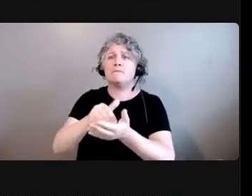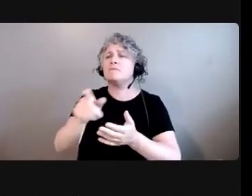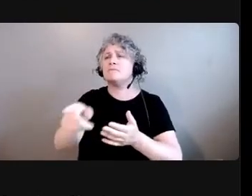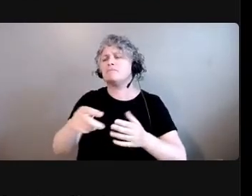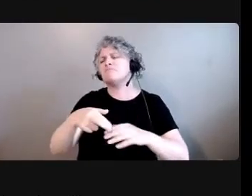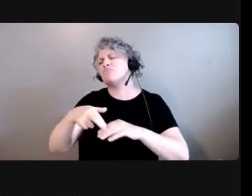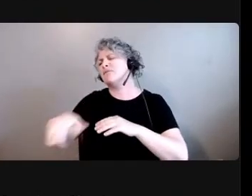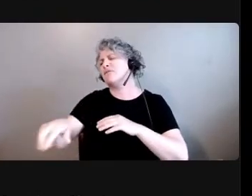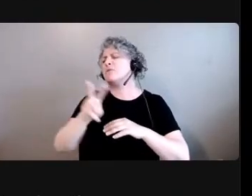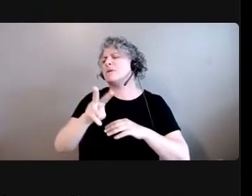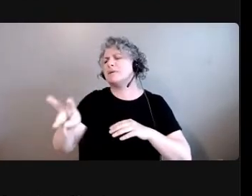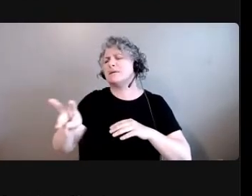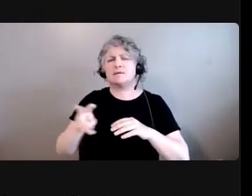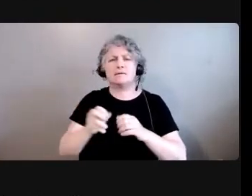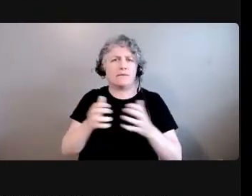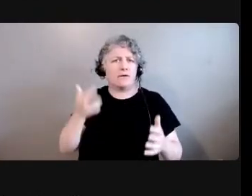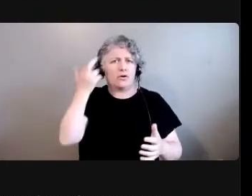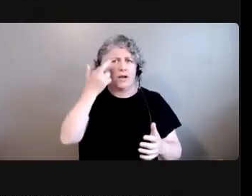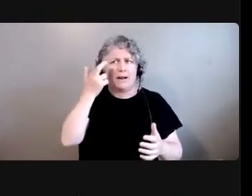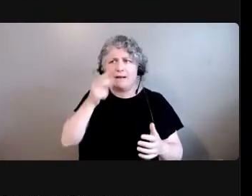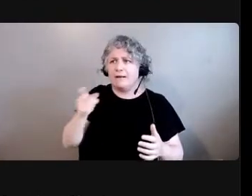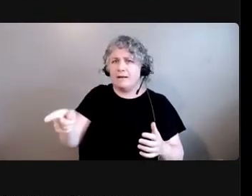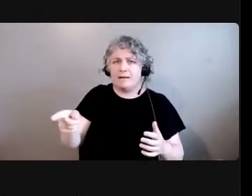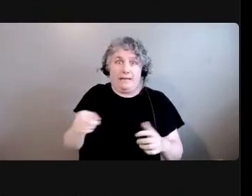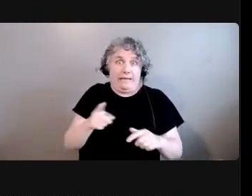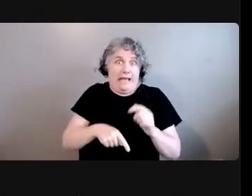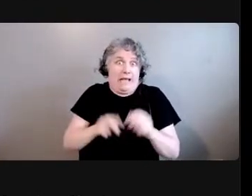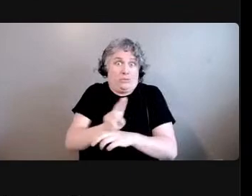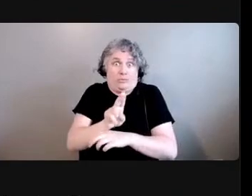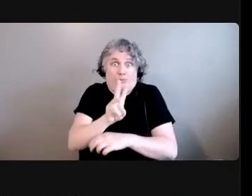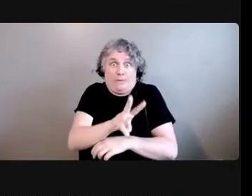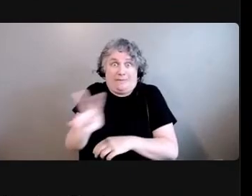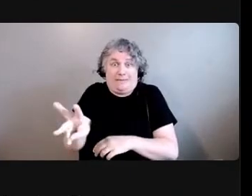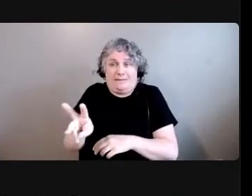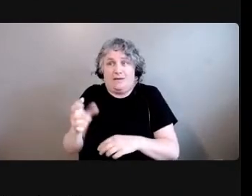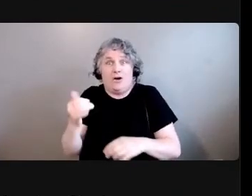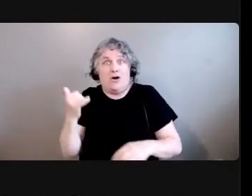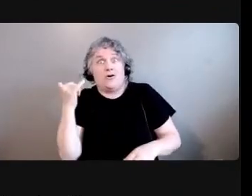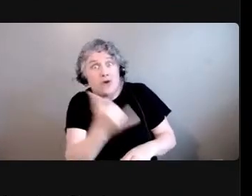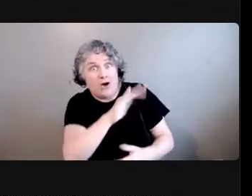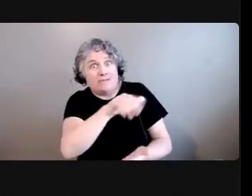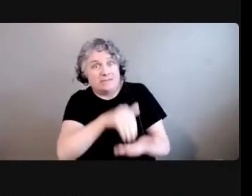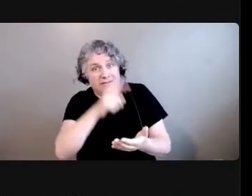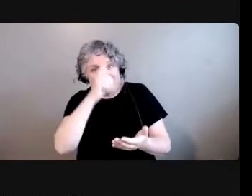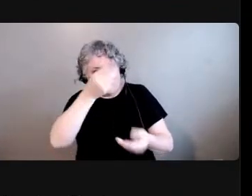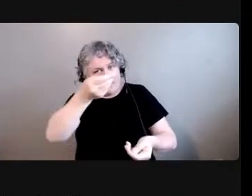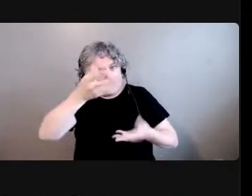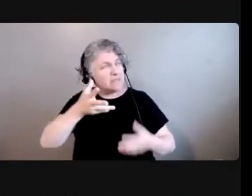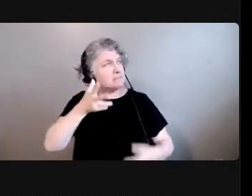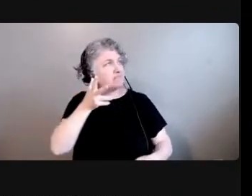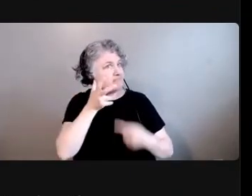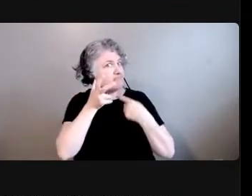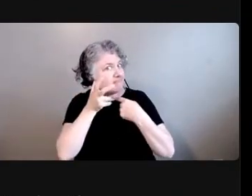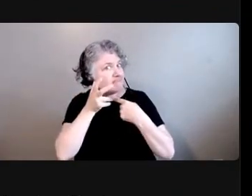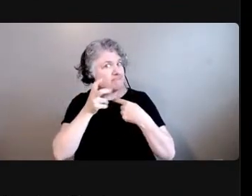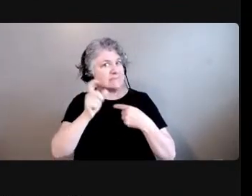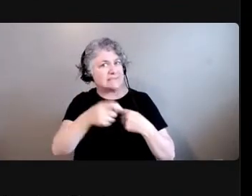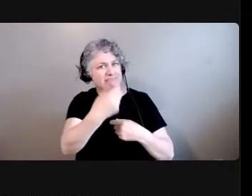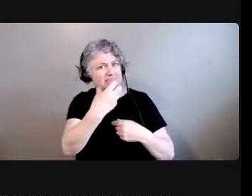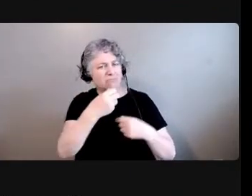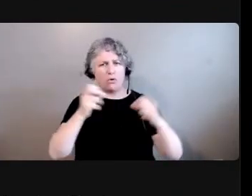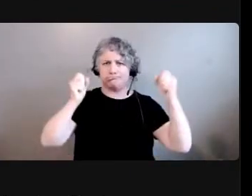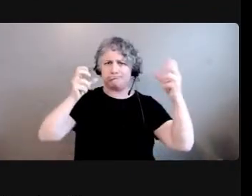website without realizing that there may well be valid reasons for them to have called the contact center in the first place.